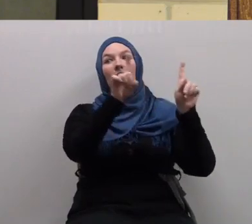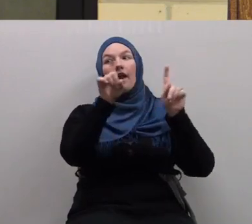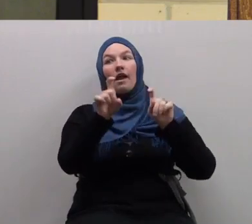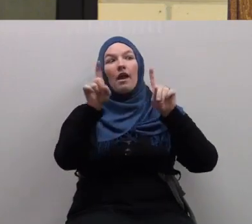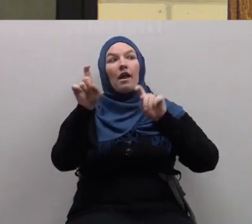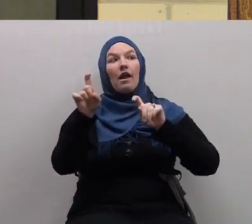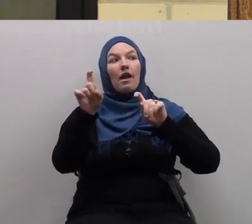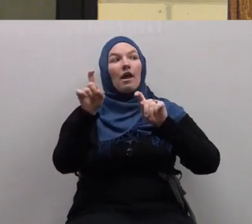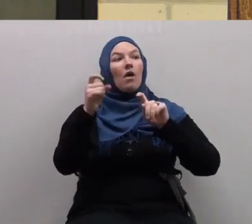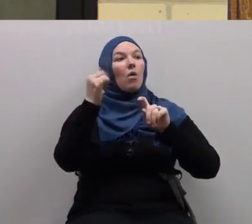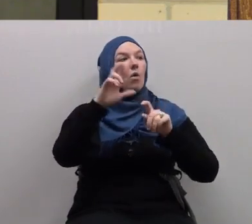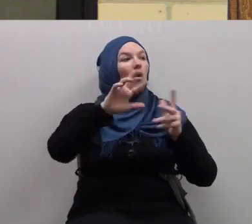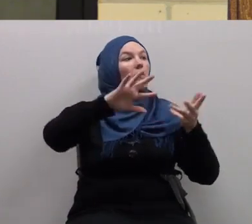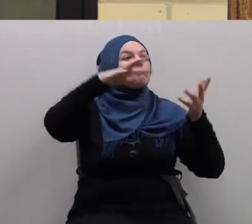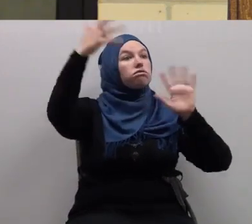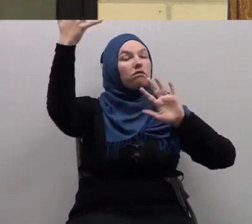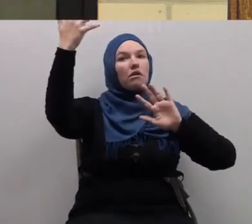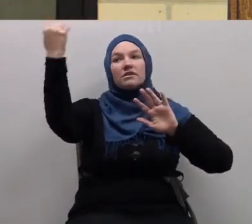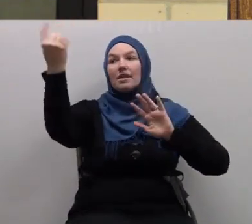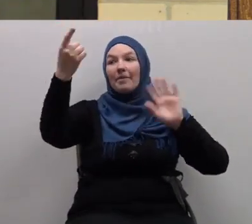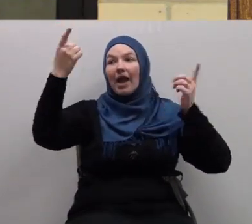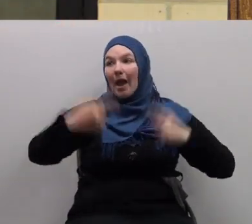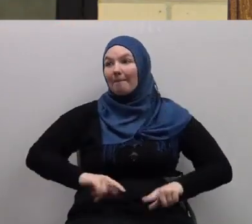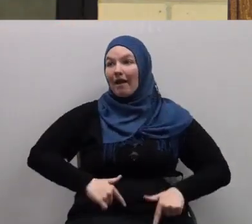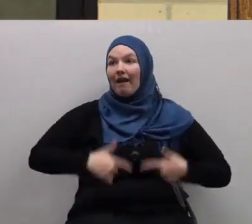fitna, calamity, trial, or test,